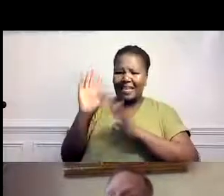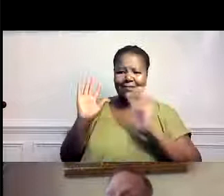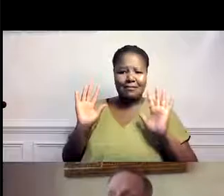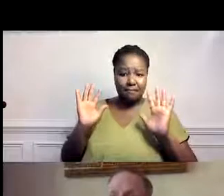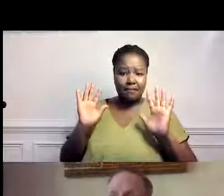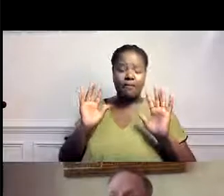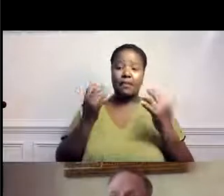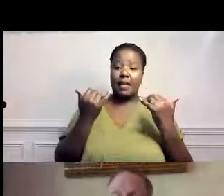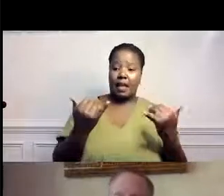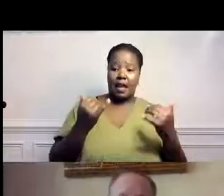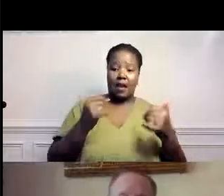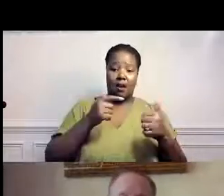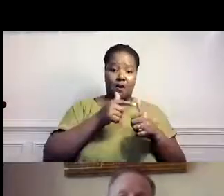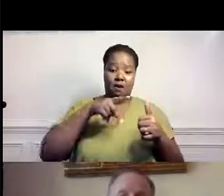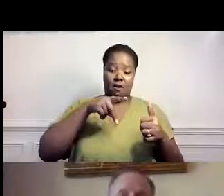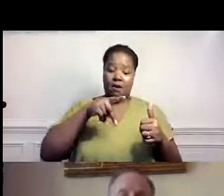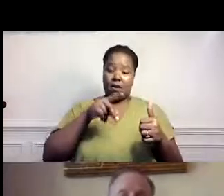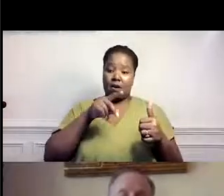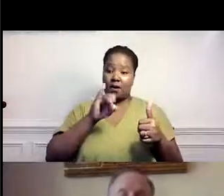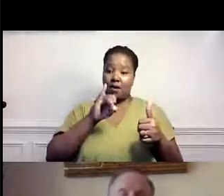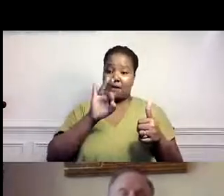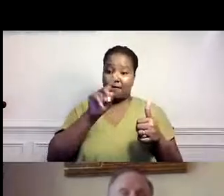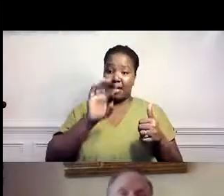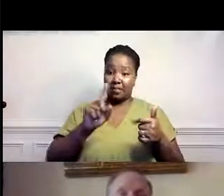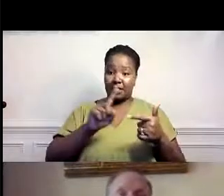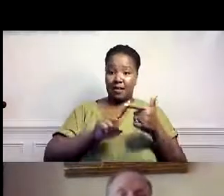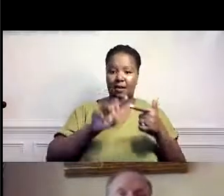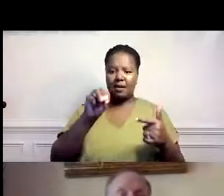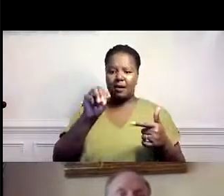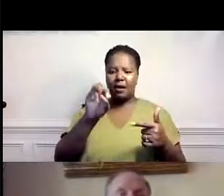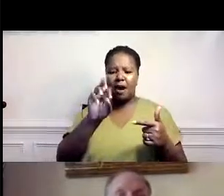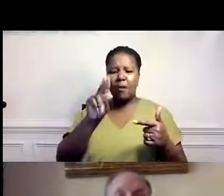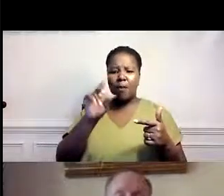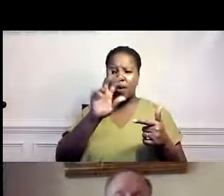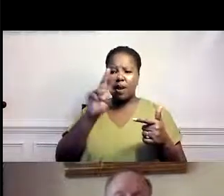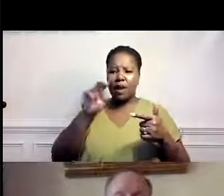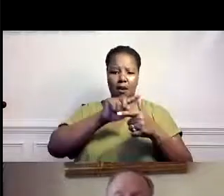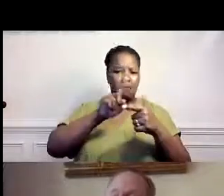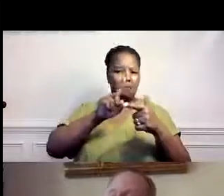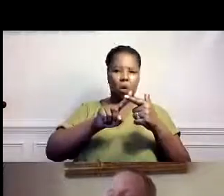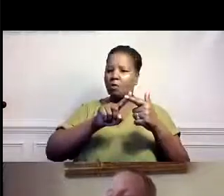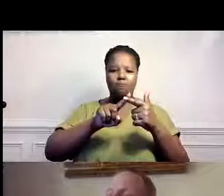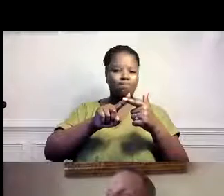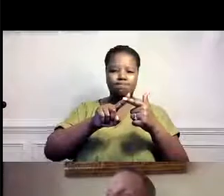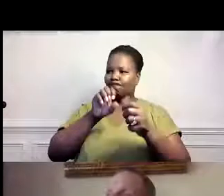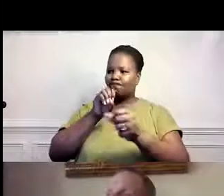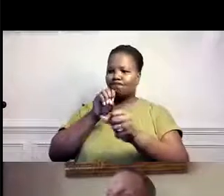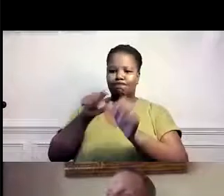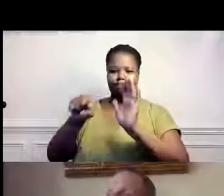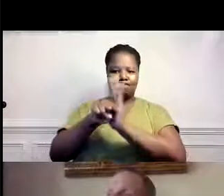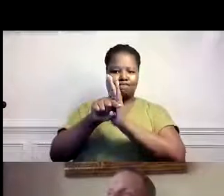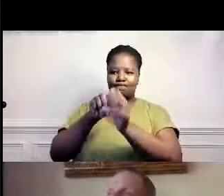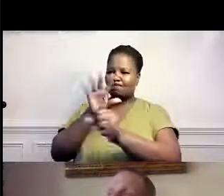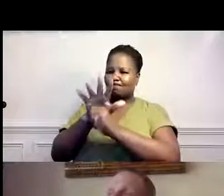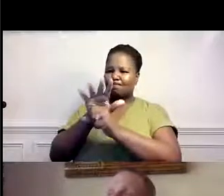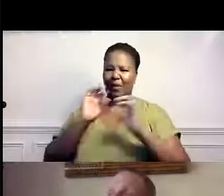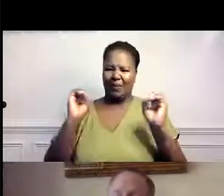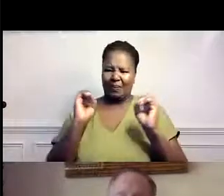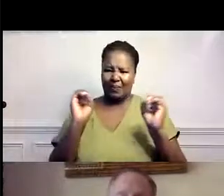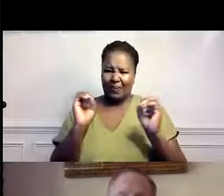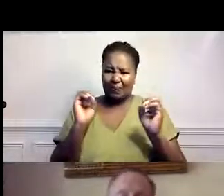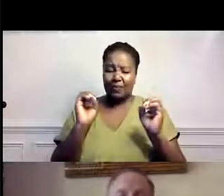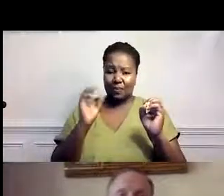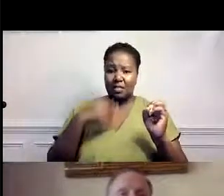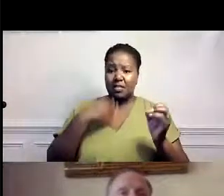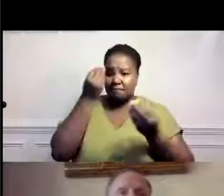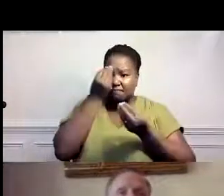Pfizer and Moderna does not have any of those side effects that have been found in our monitoring system. And so folks that have